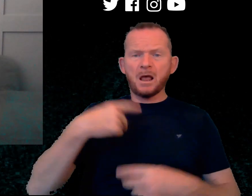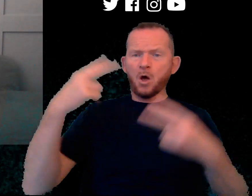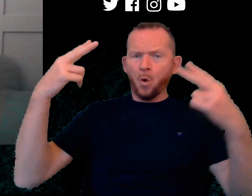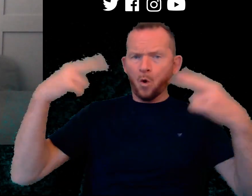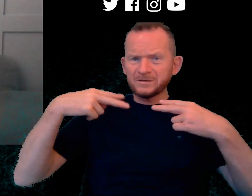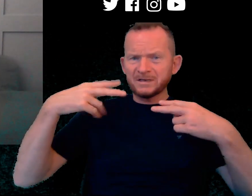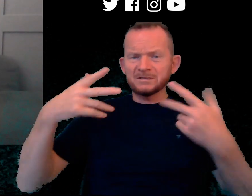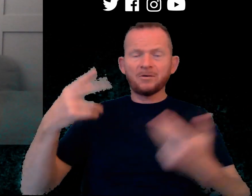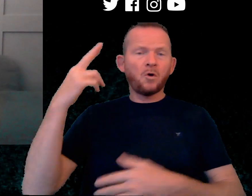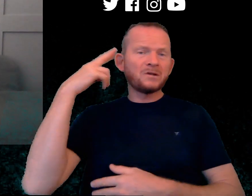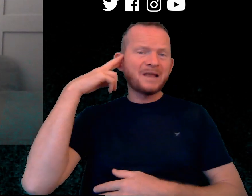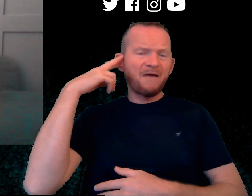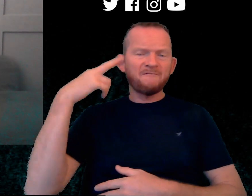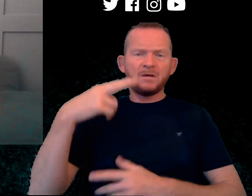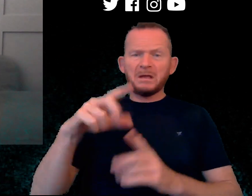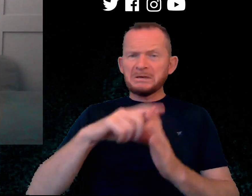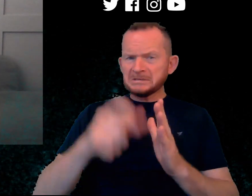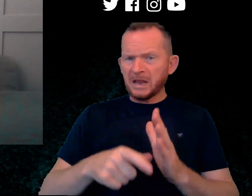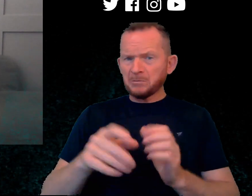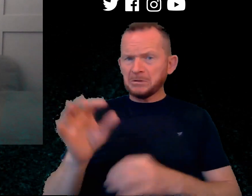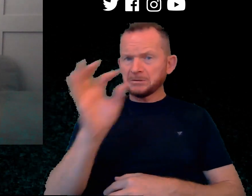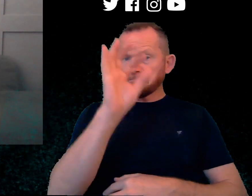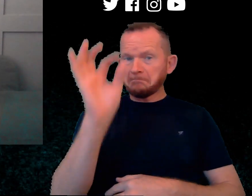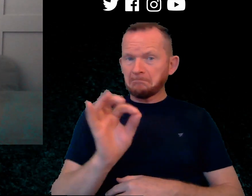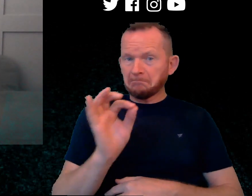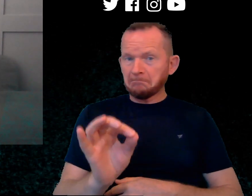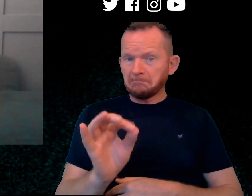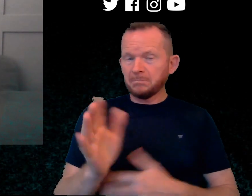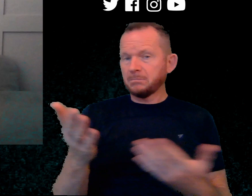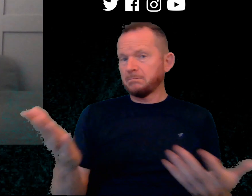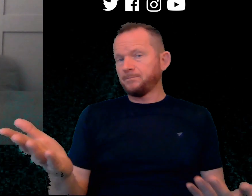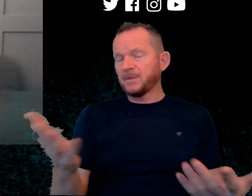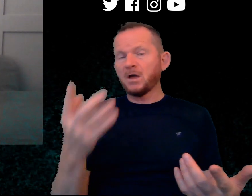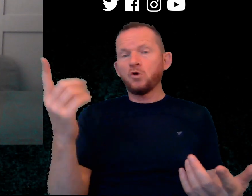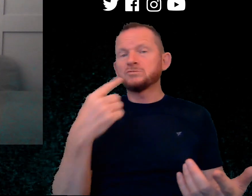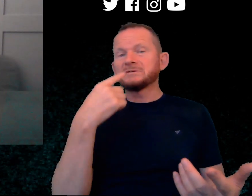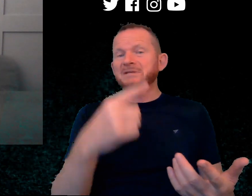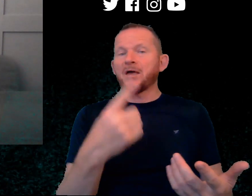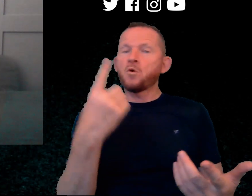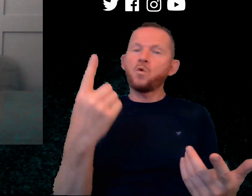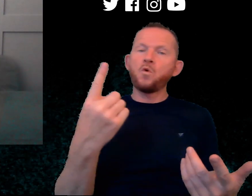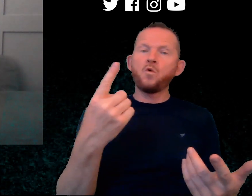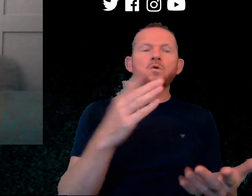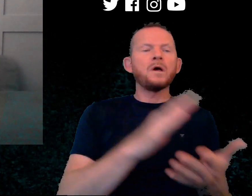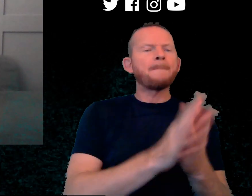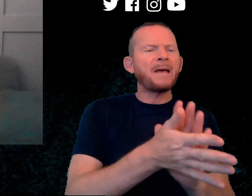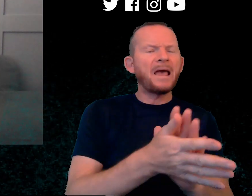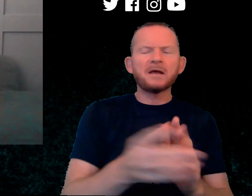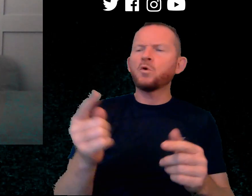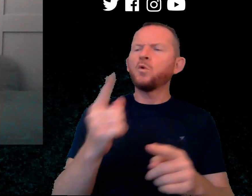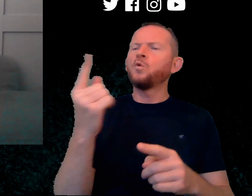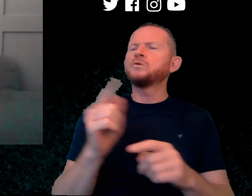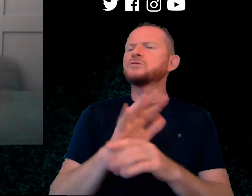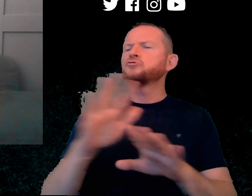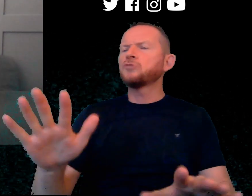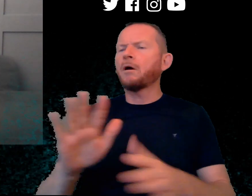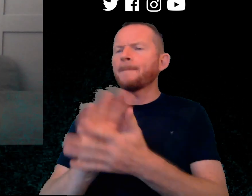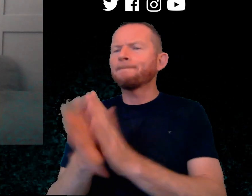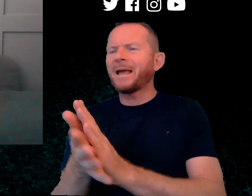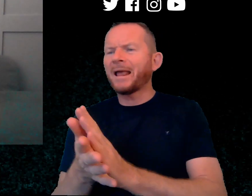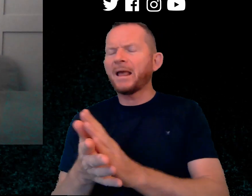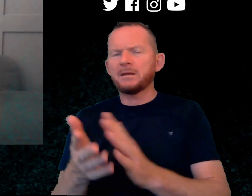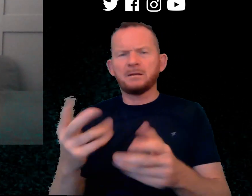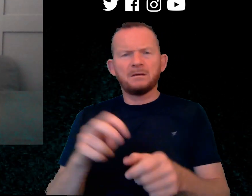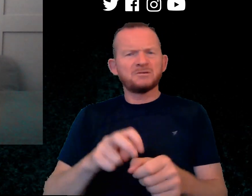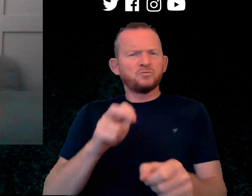itself, there are groups who are rejecting the notion that they have an impairment or condition, such as the autistic and deaf communities. So where does